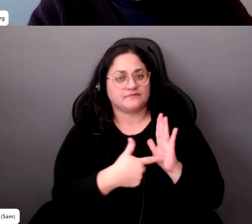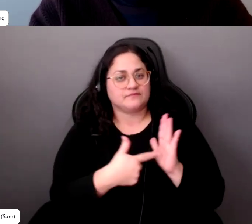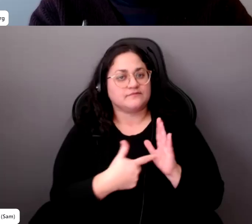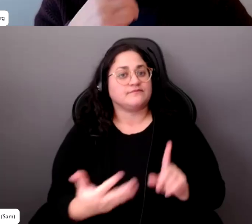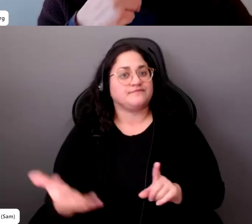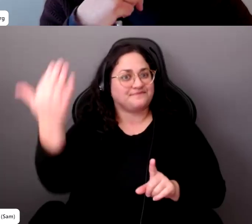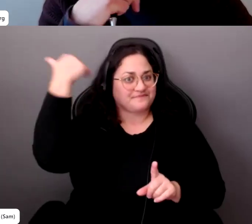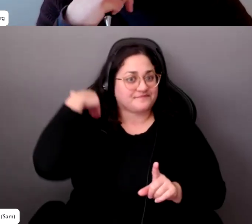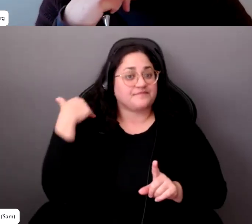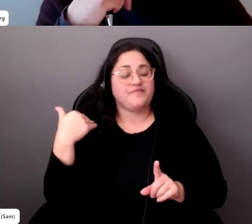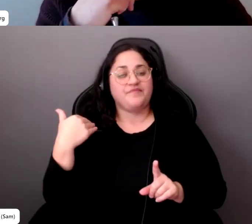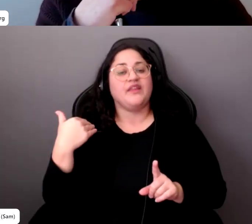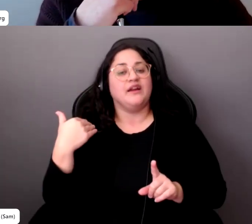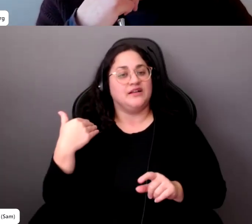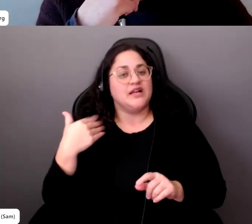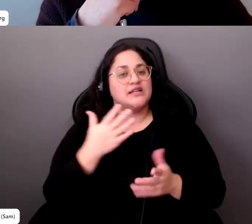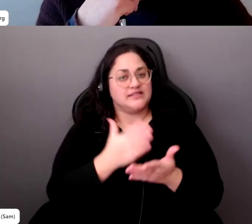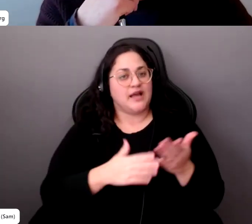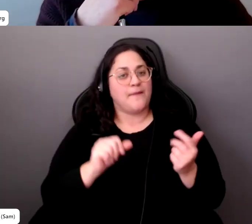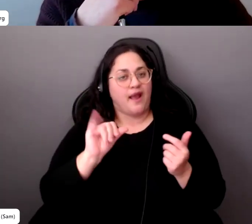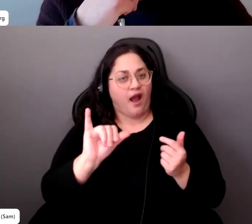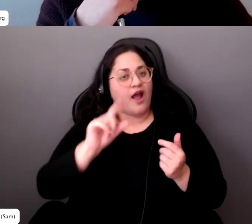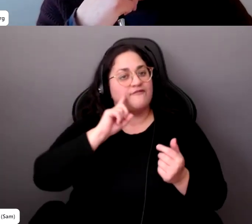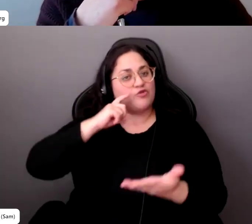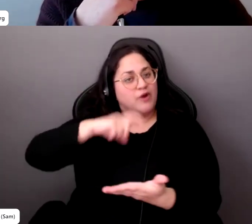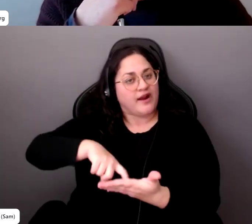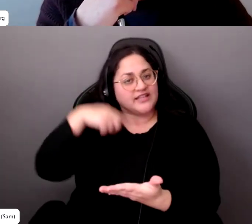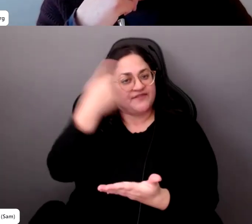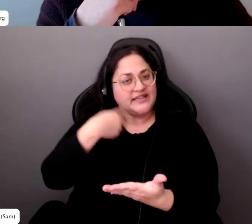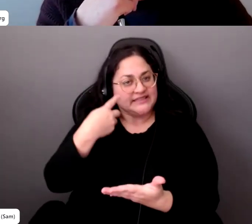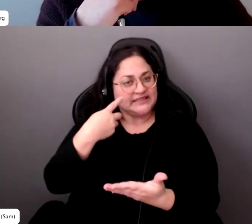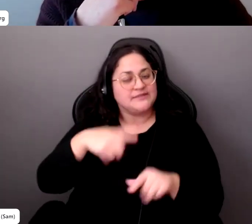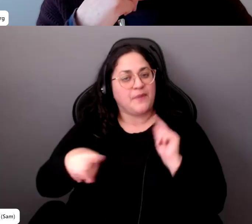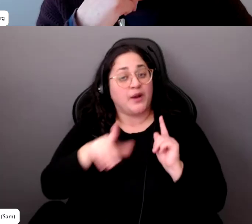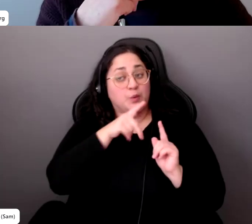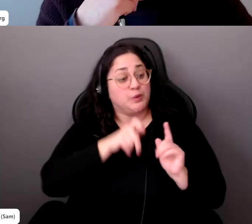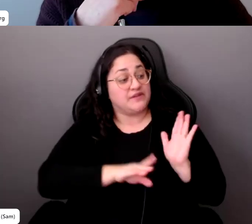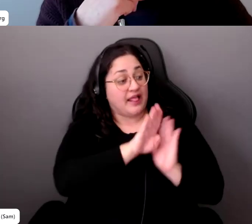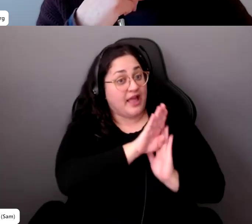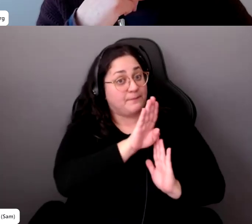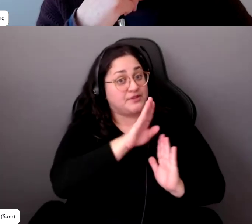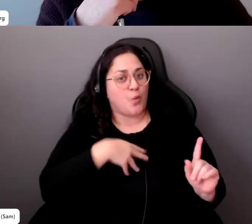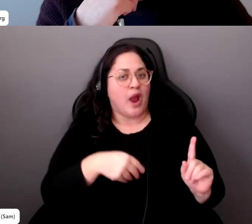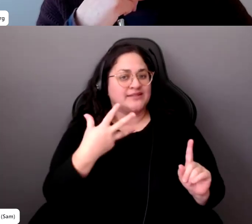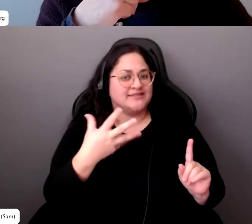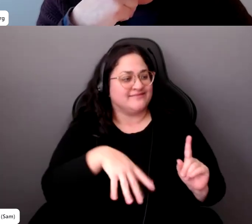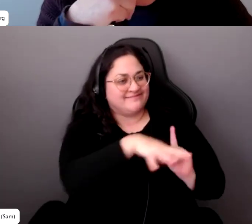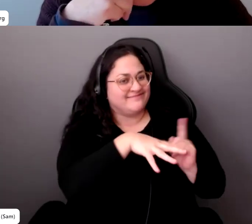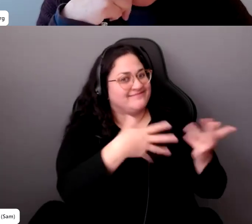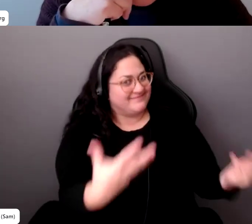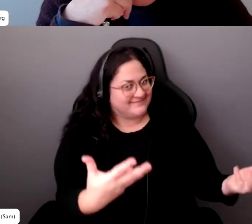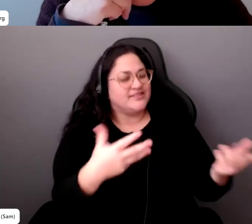systems that ended up being racially biased, even though they're supposed to be neutral as technology. So for something like ChatGPT, do we